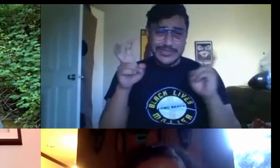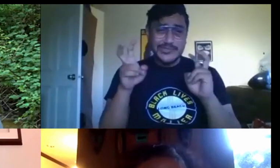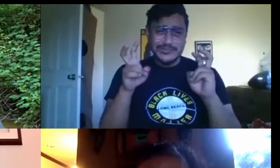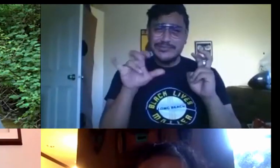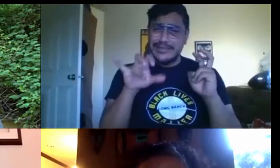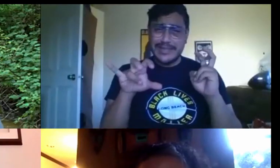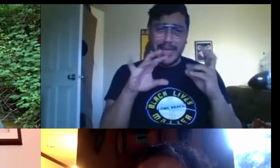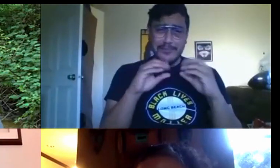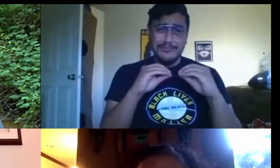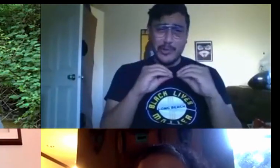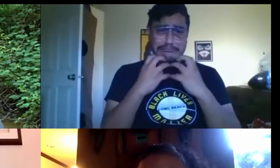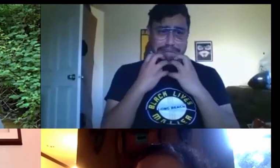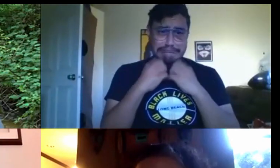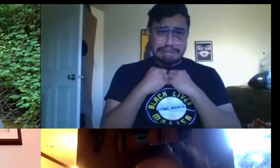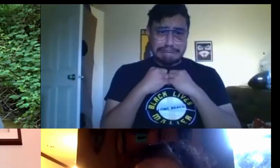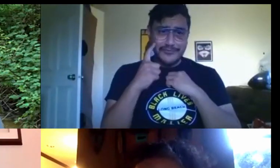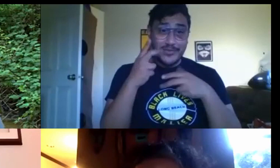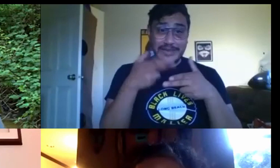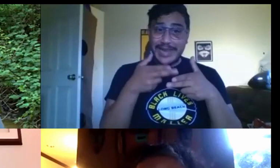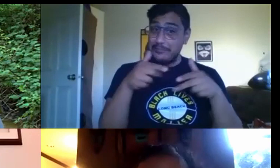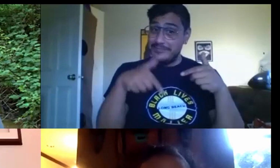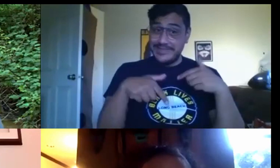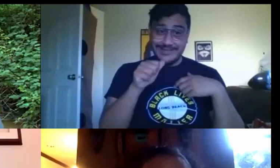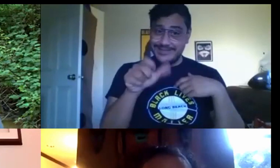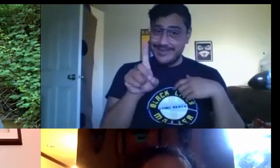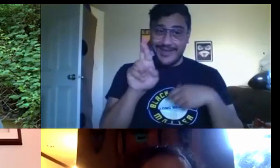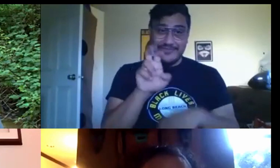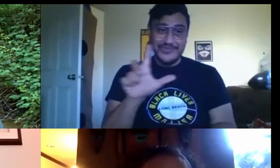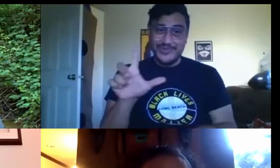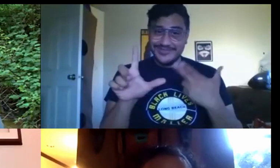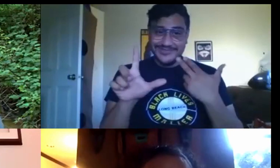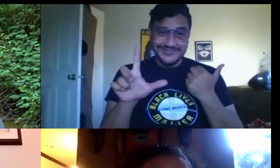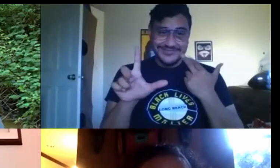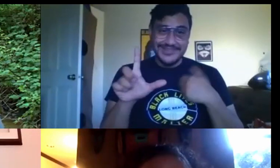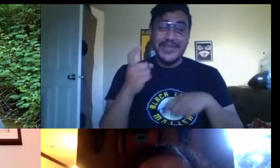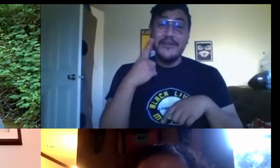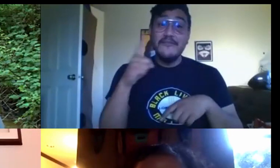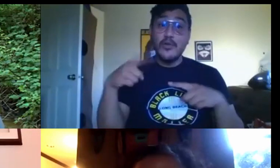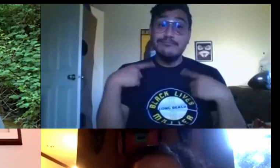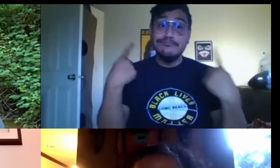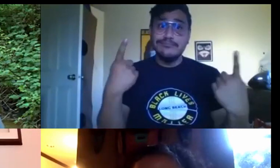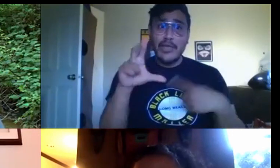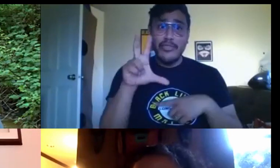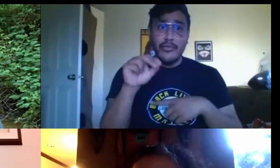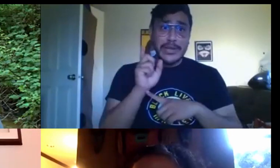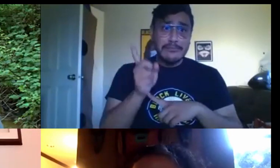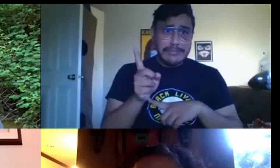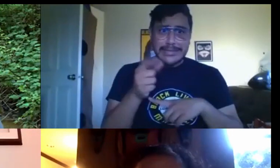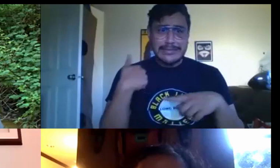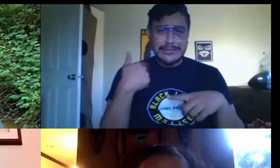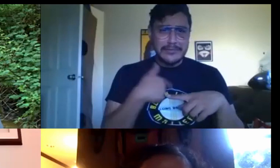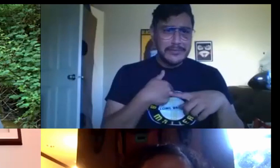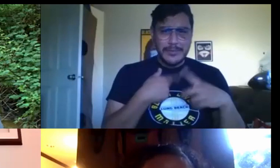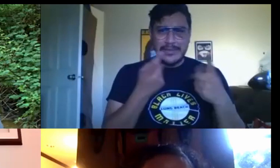name. This is not a drill, right? And so for the last 30 minutes or so, we've been trying to make use of